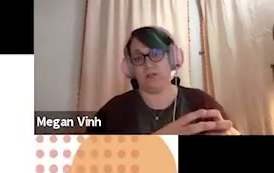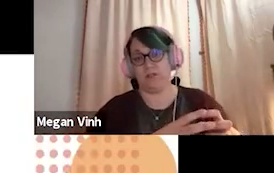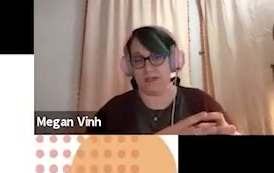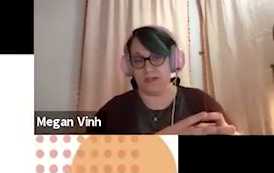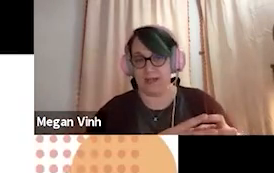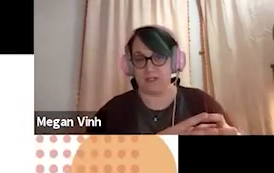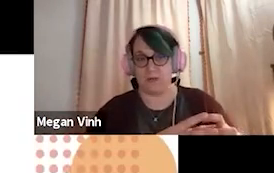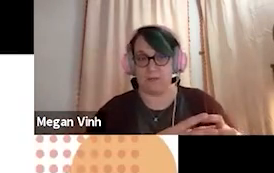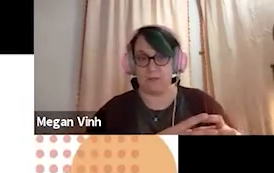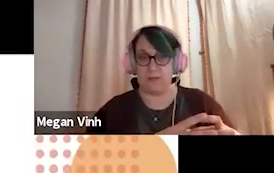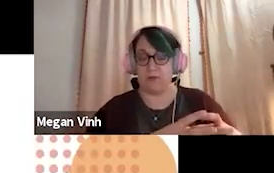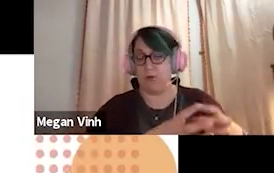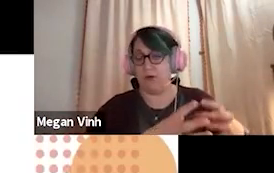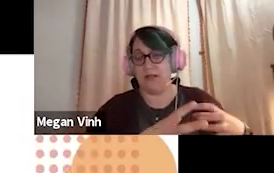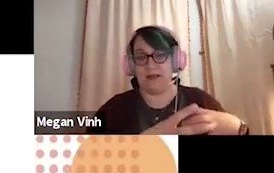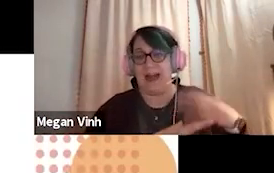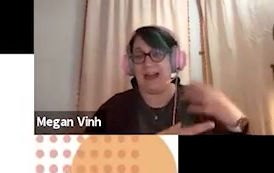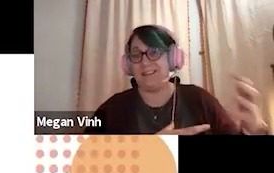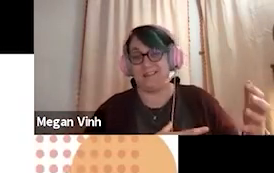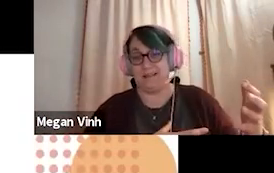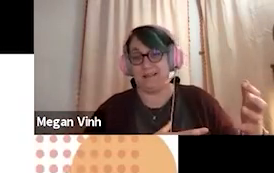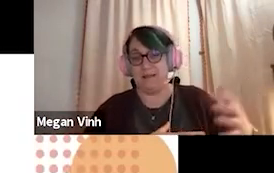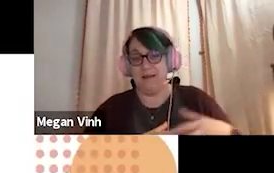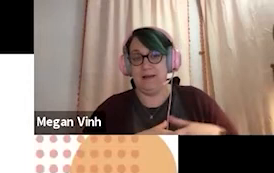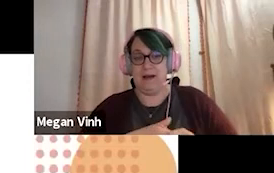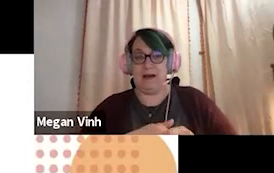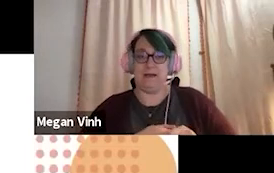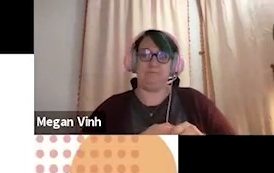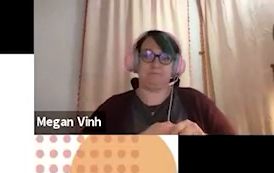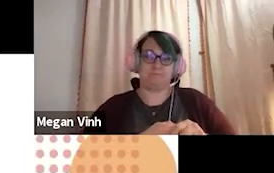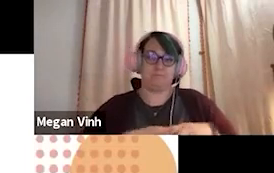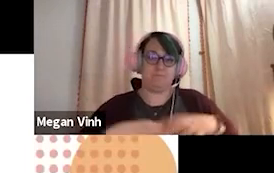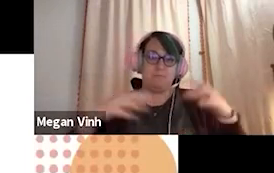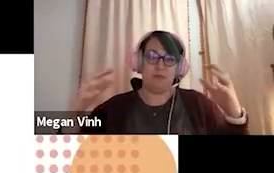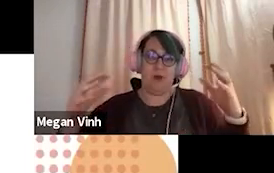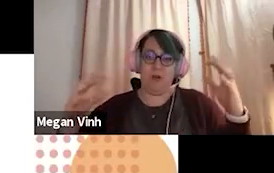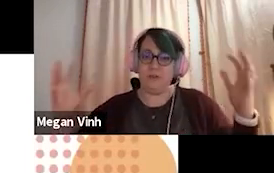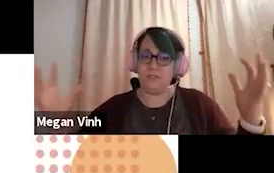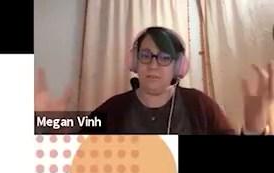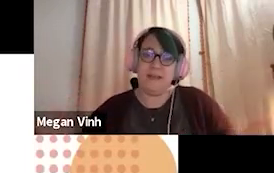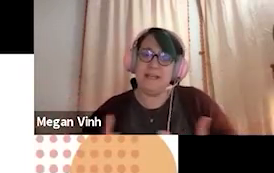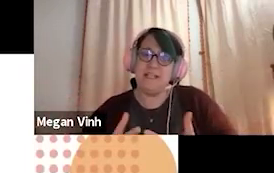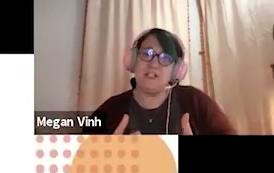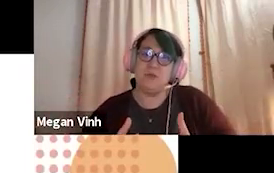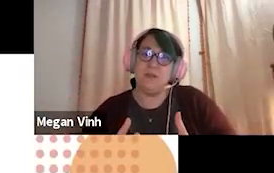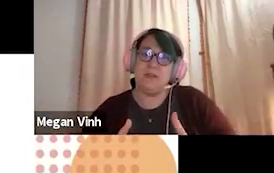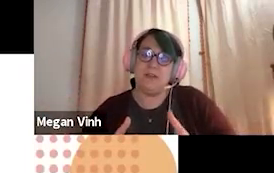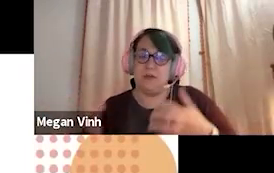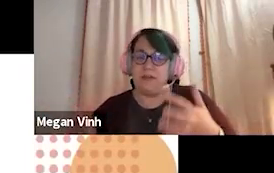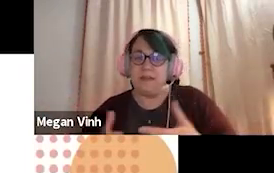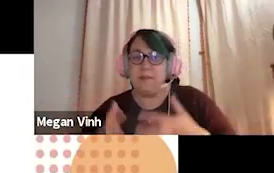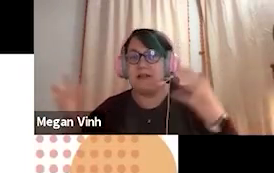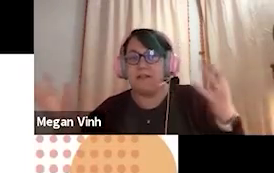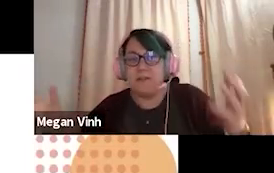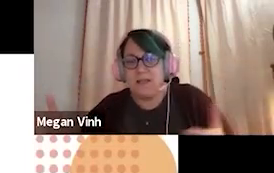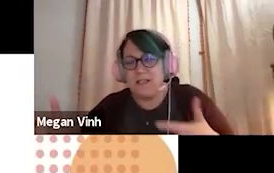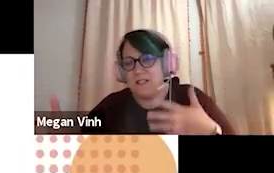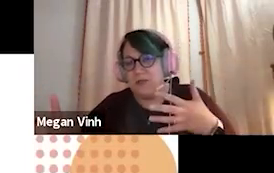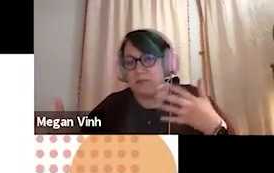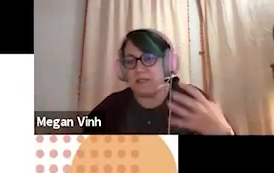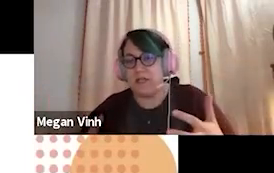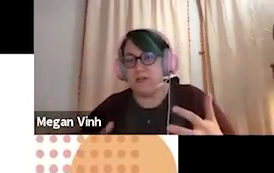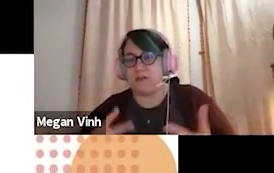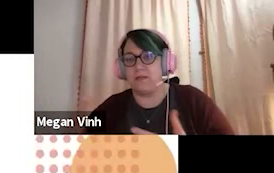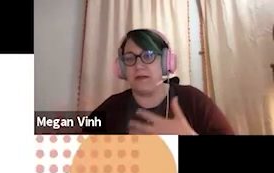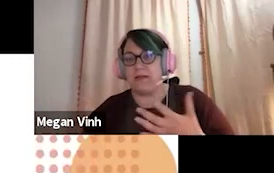that all children can engage in what I'm doing or can even access it? are there something I need to do with, you know, then think about, is there something I need to